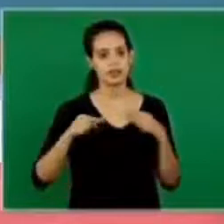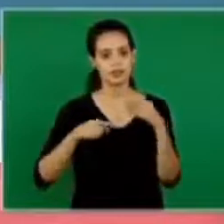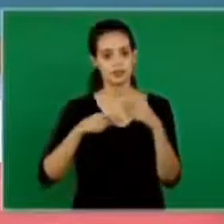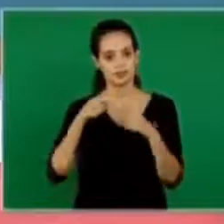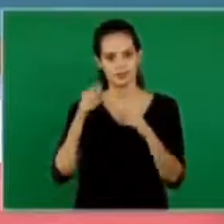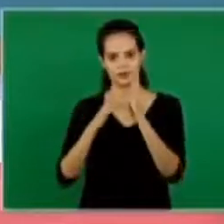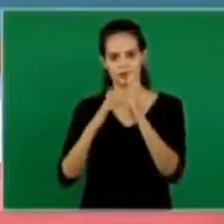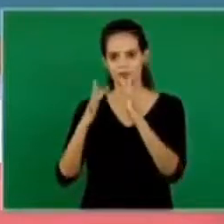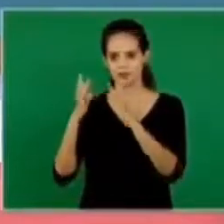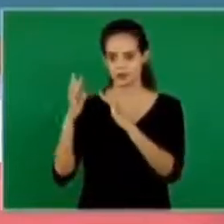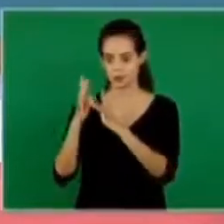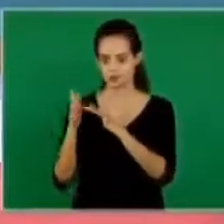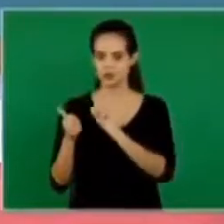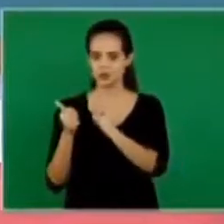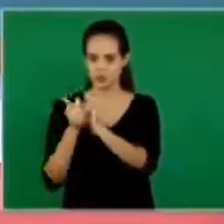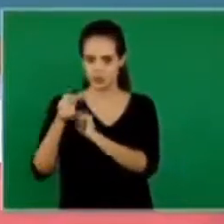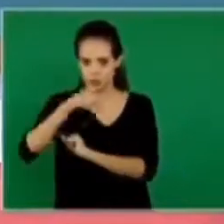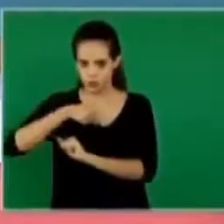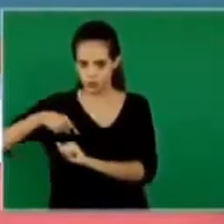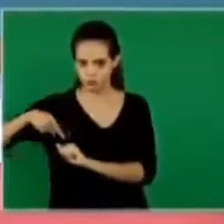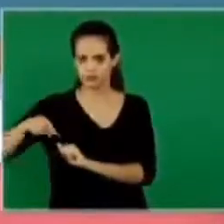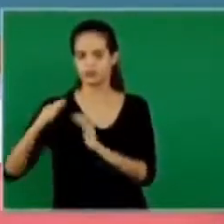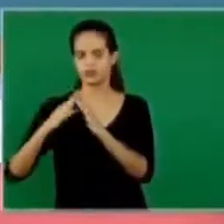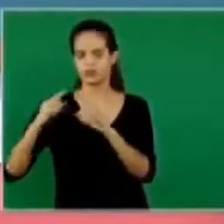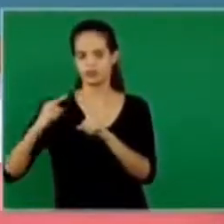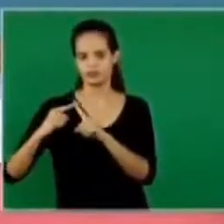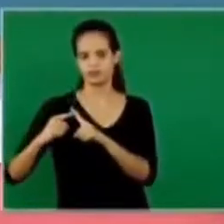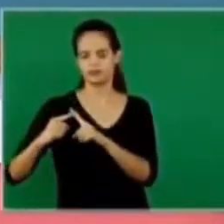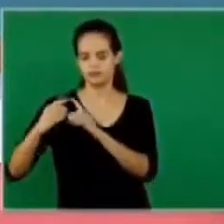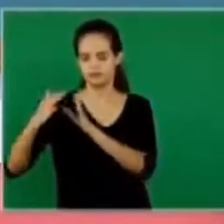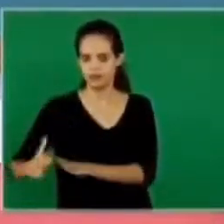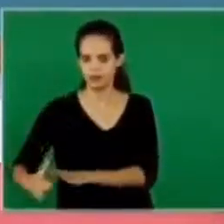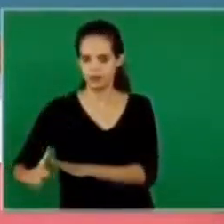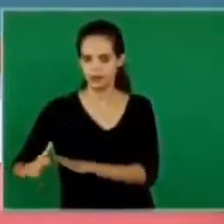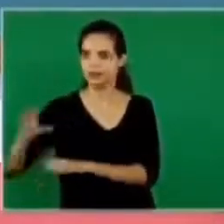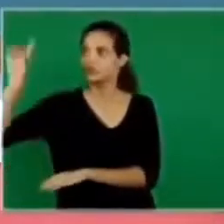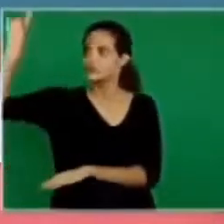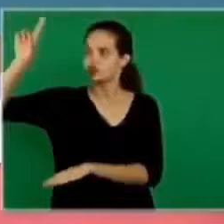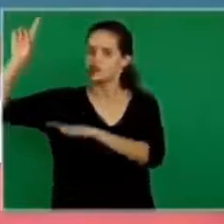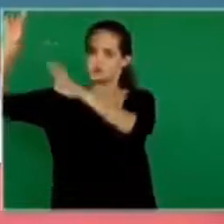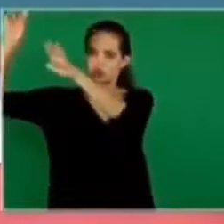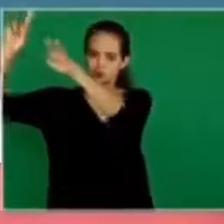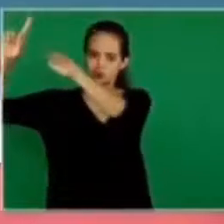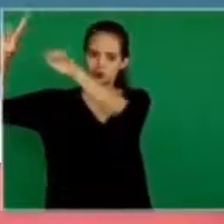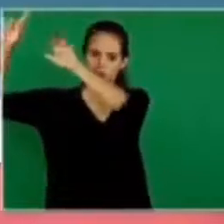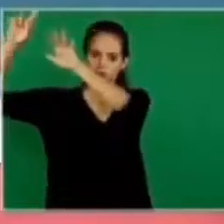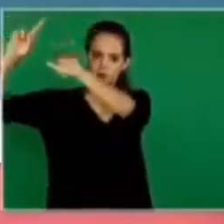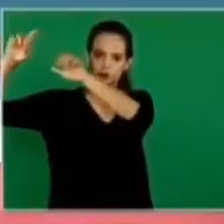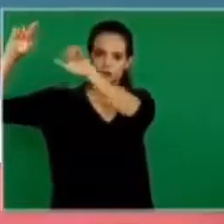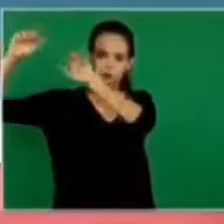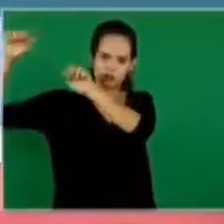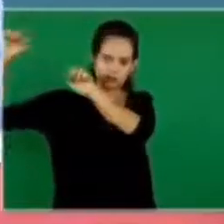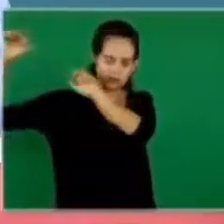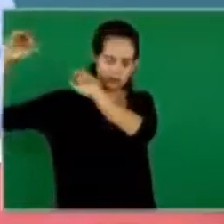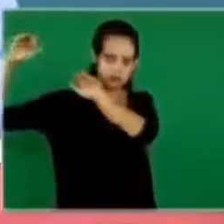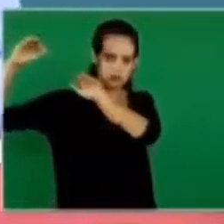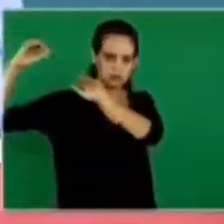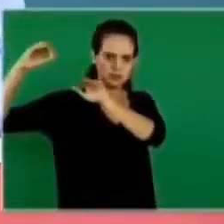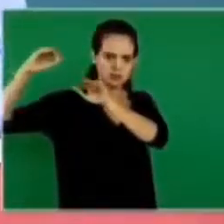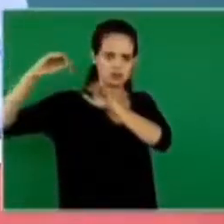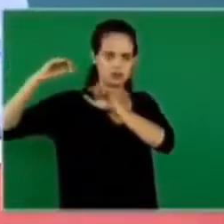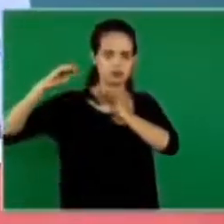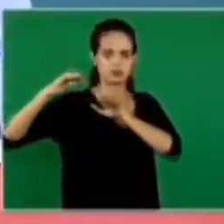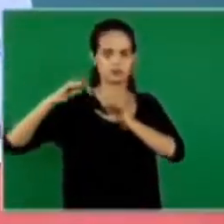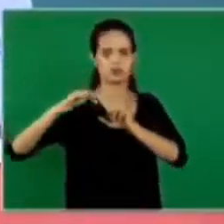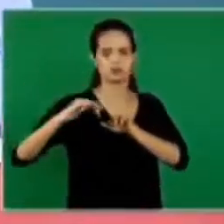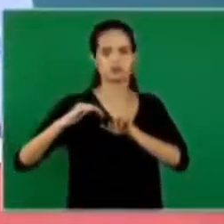Jesus will come back with his church in glory. And he will establish 1,000 years. And there is a